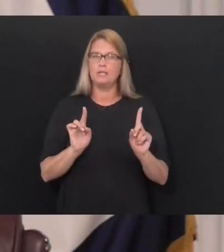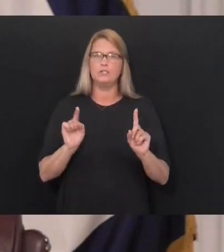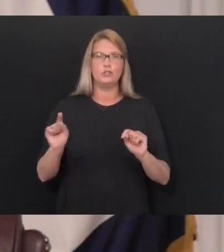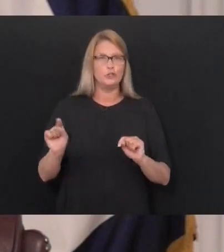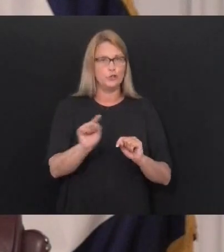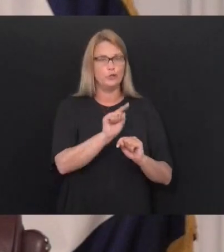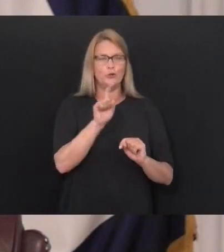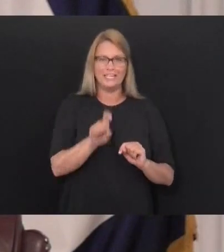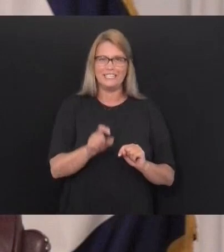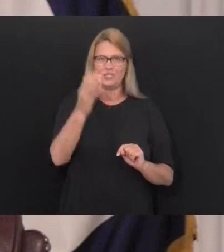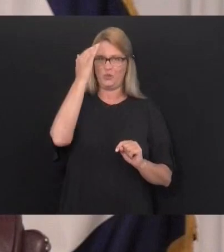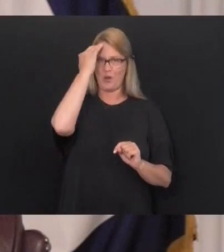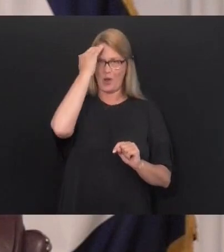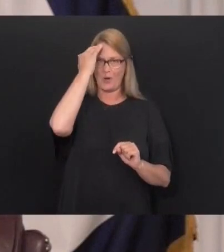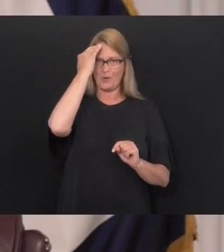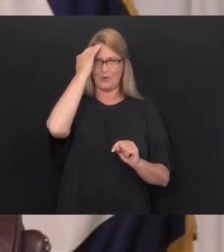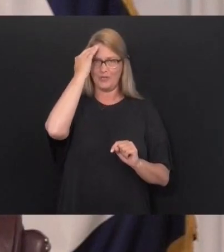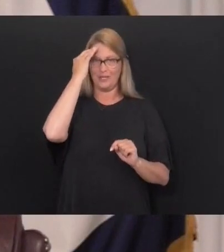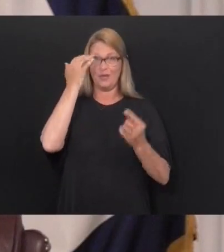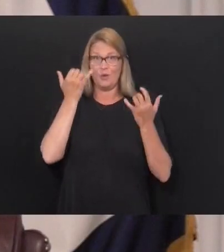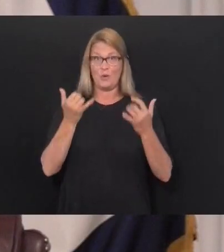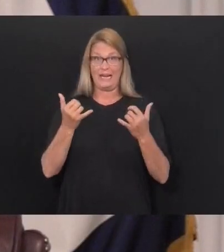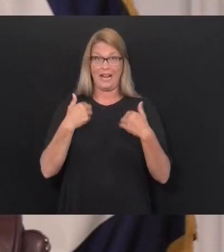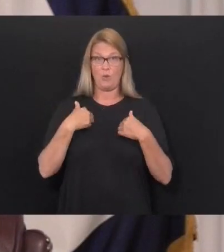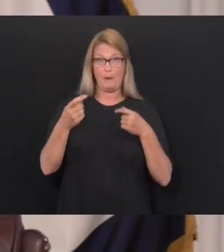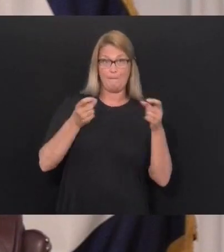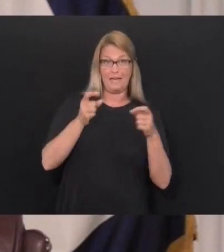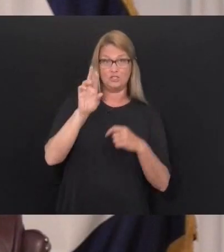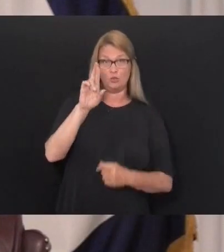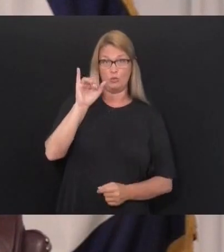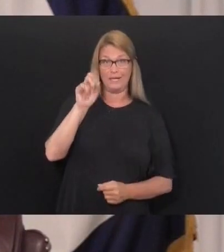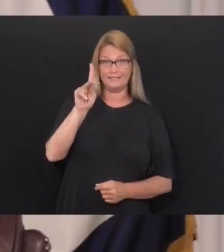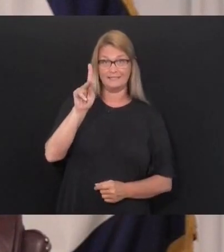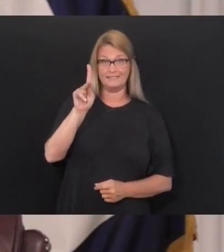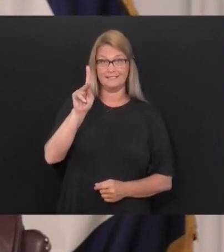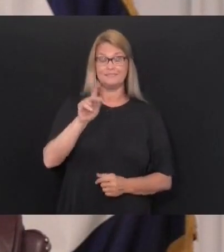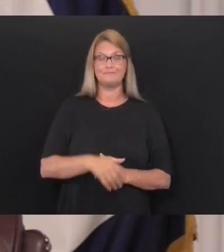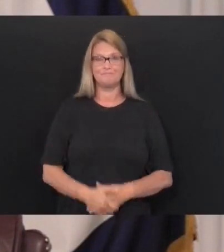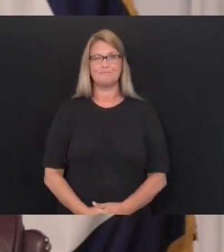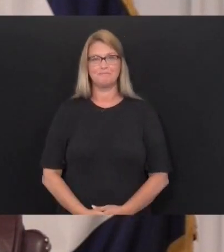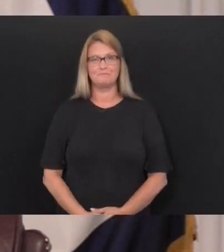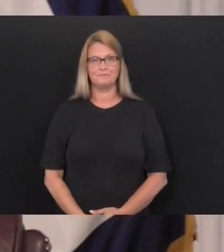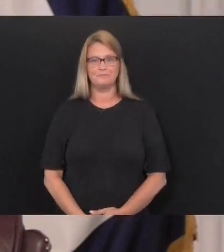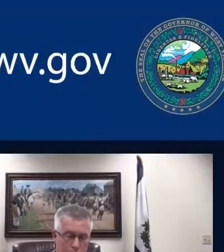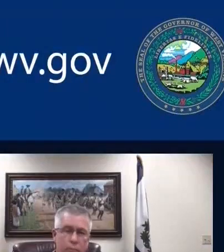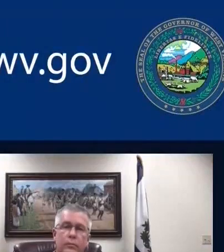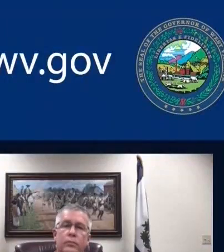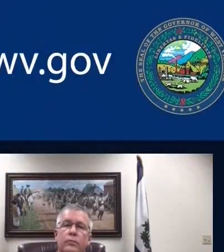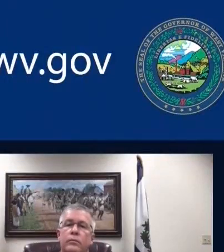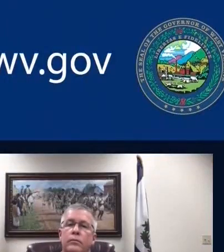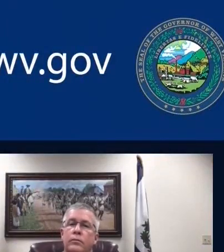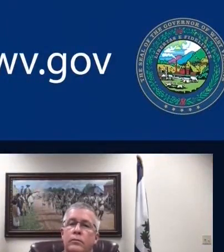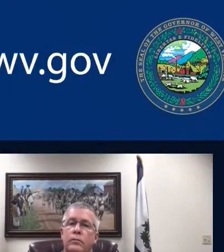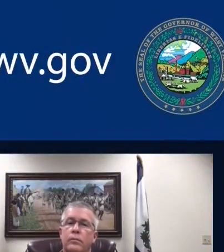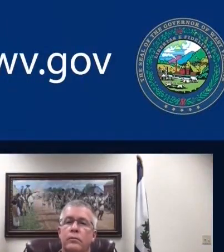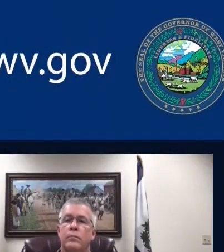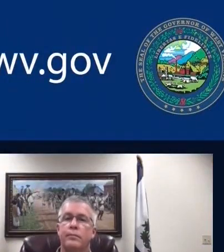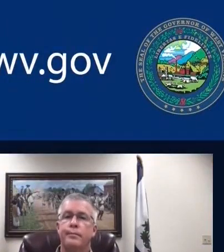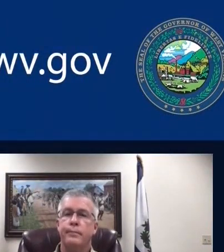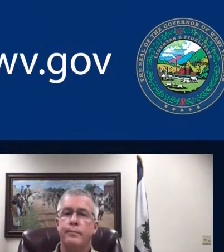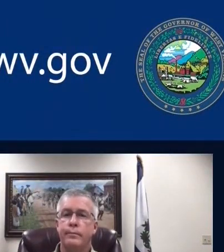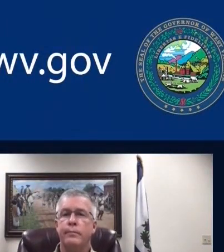David, it is a really, really tough call, as many of these decisions have